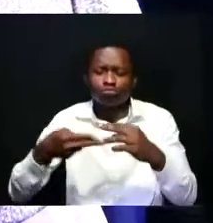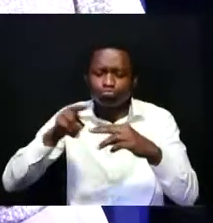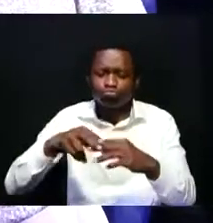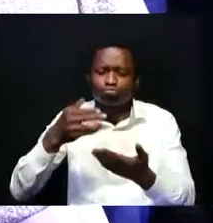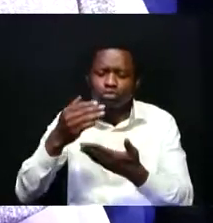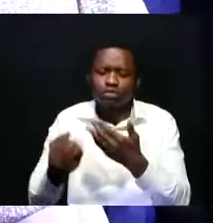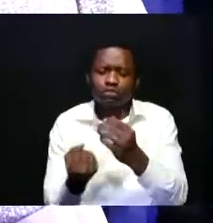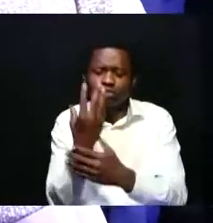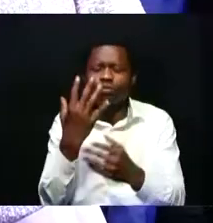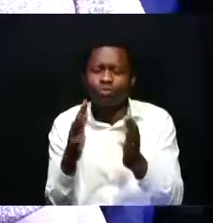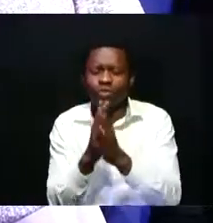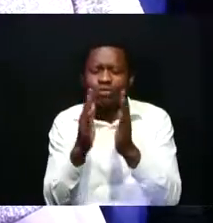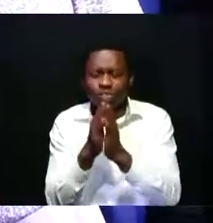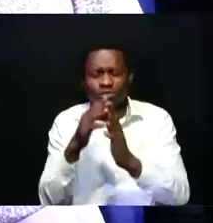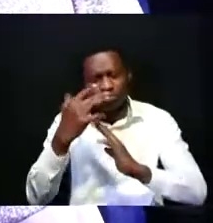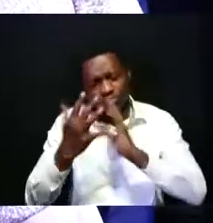wherever you